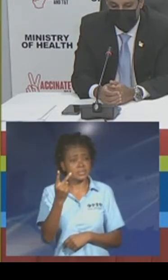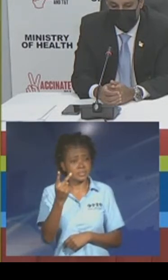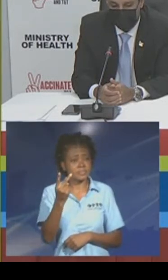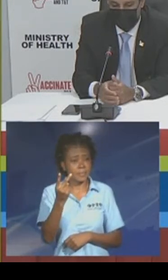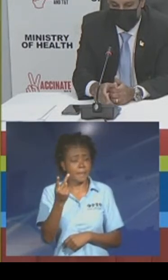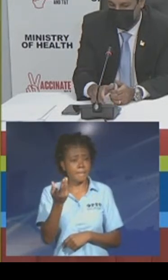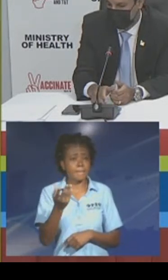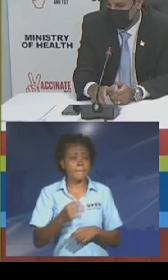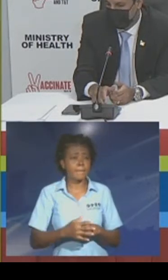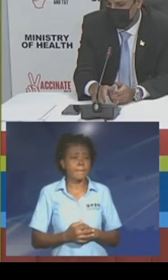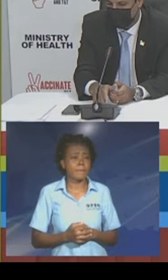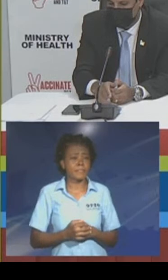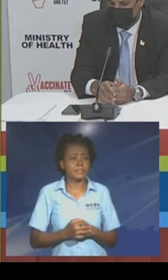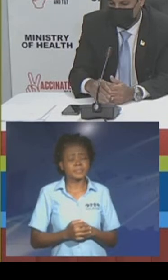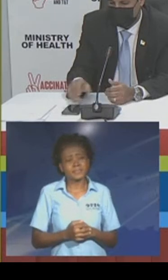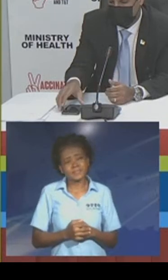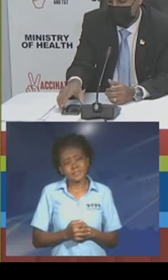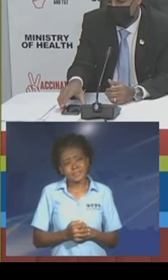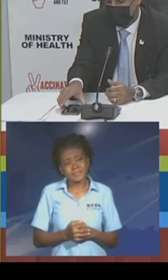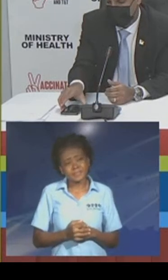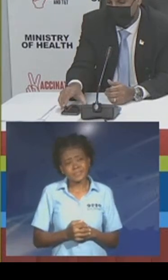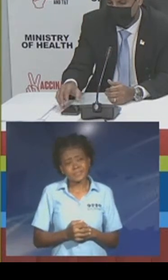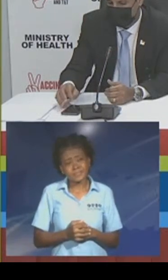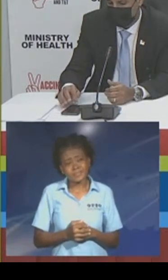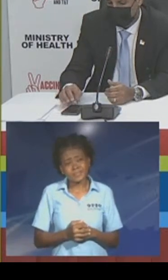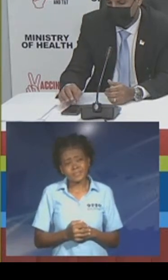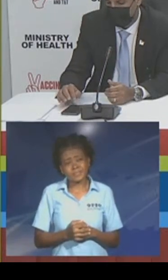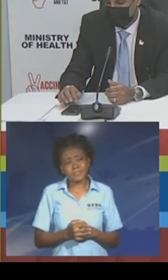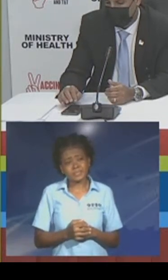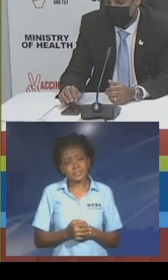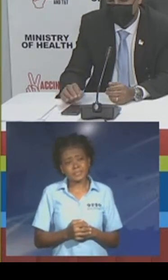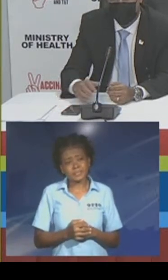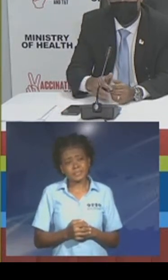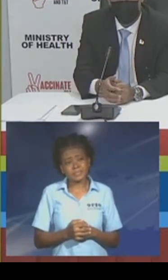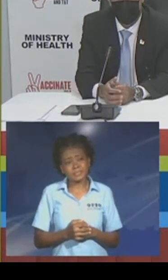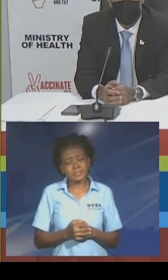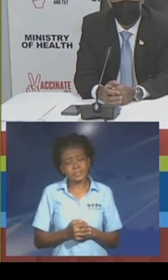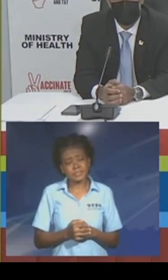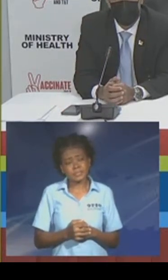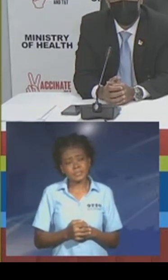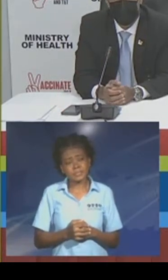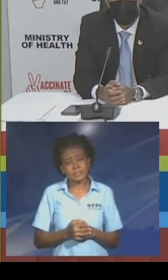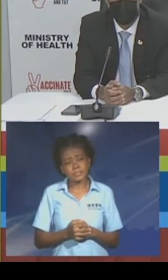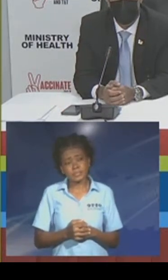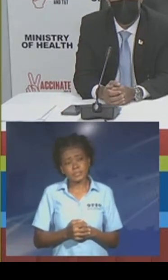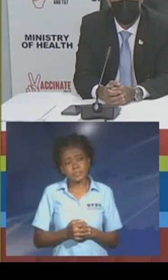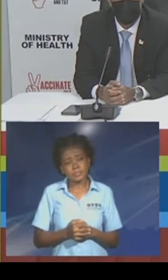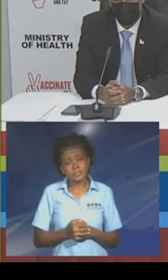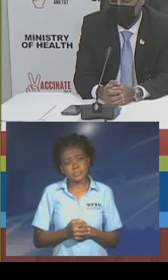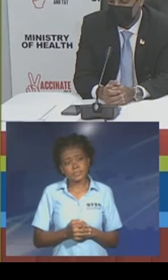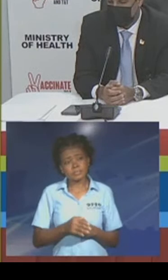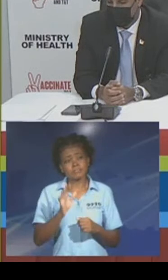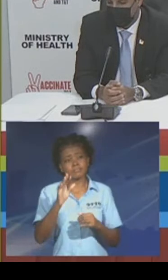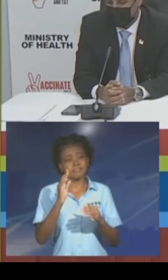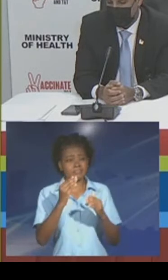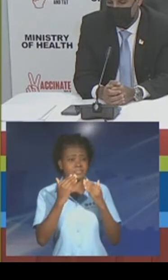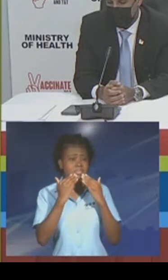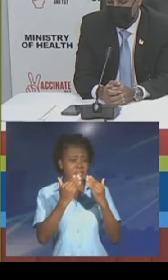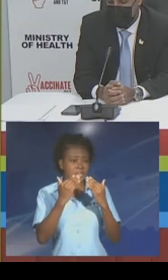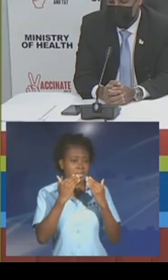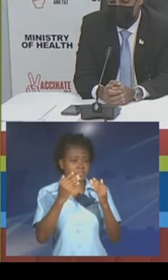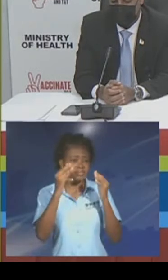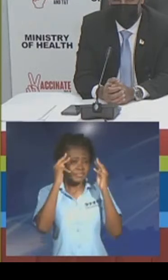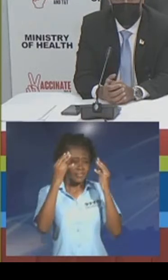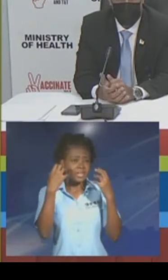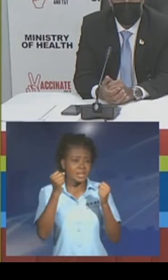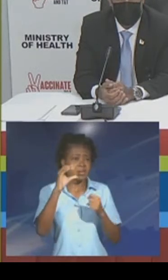either case. Thank you, Minister. Thank you, CMO. We will